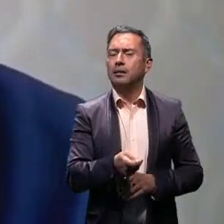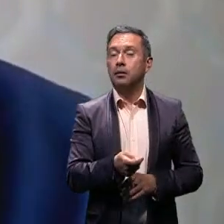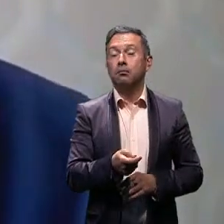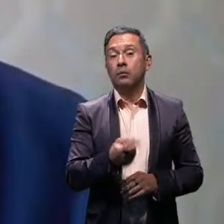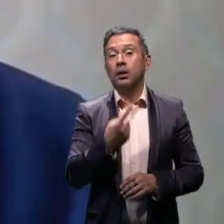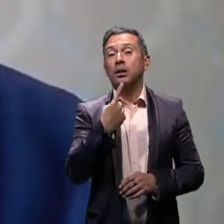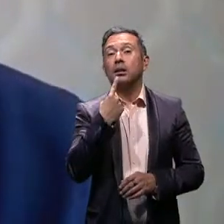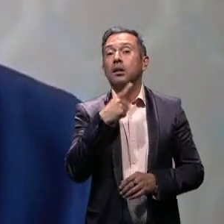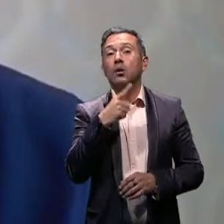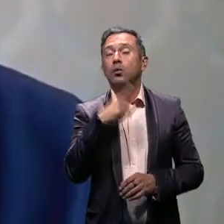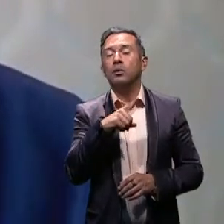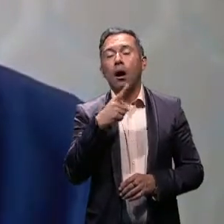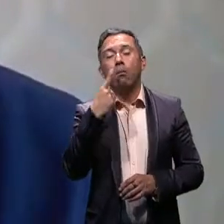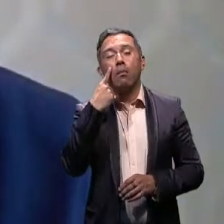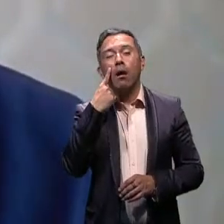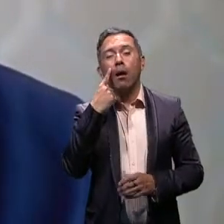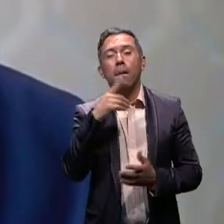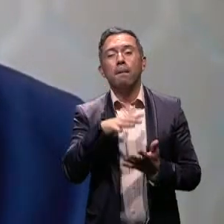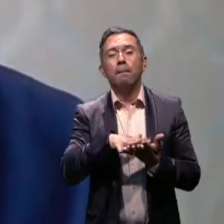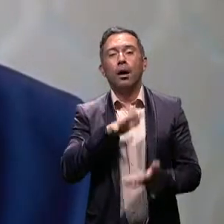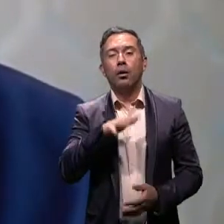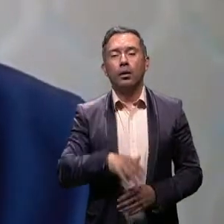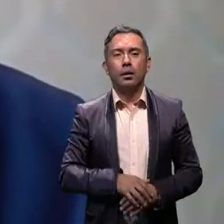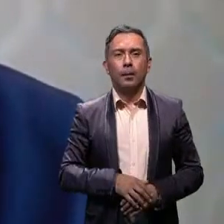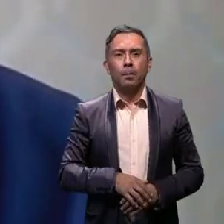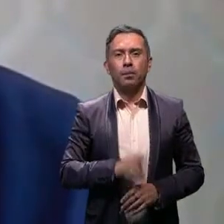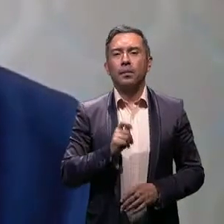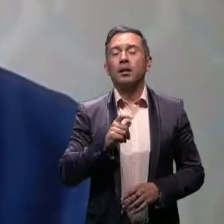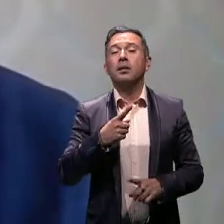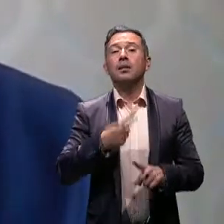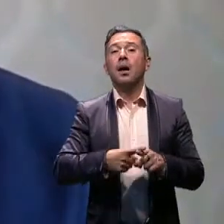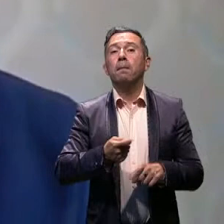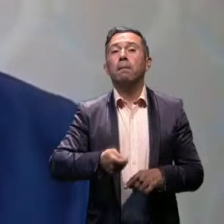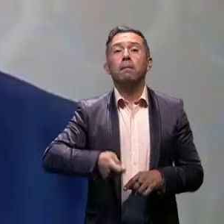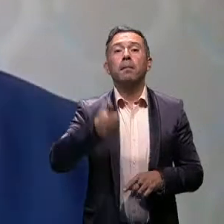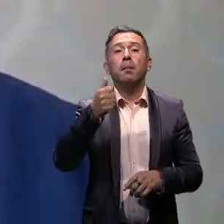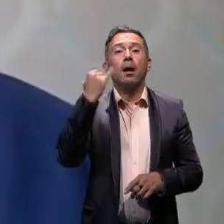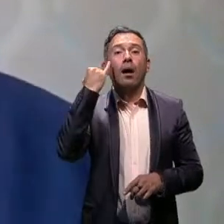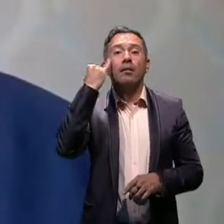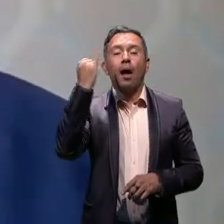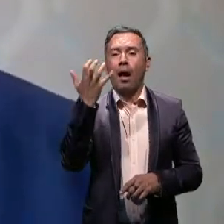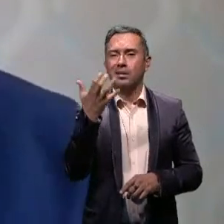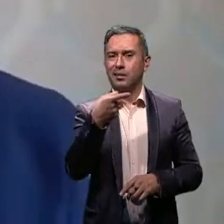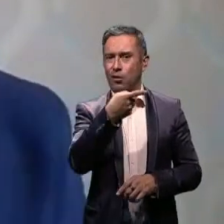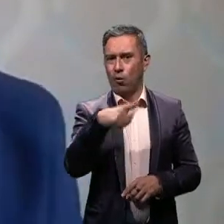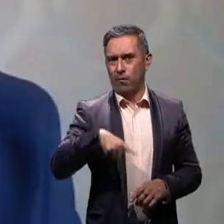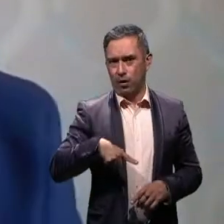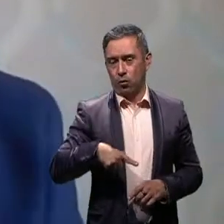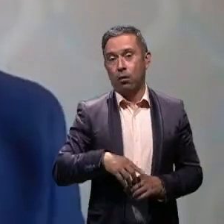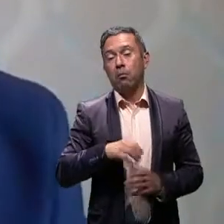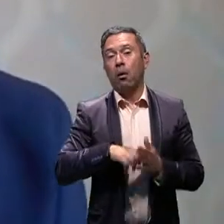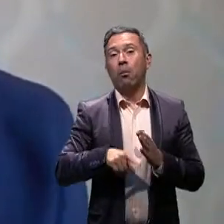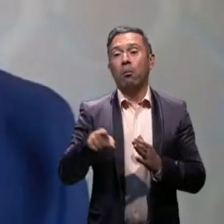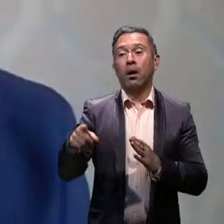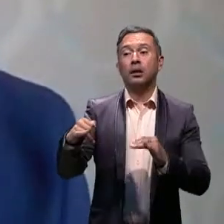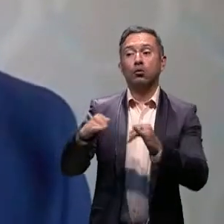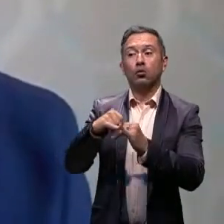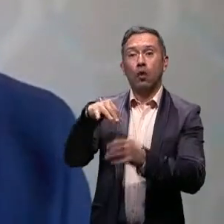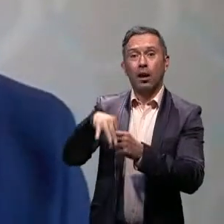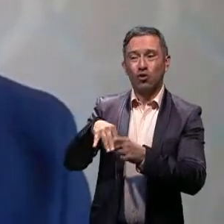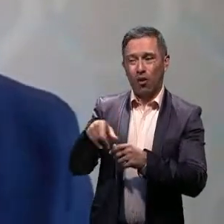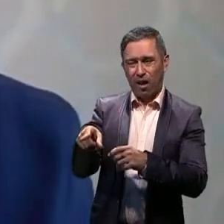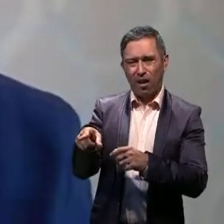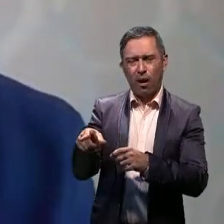characteristics is that many of these complaints are coming from the government, questioning the